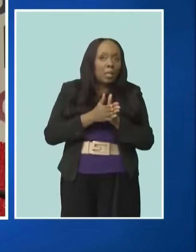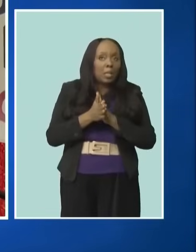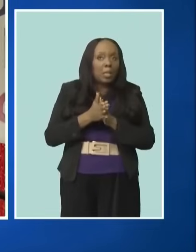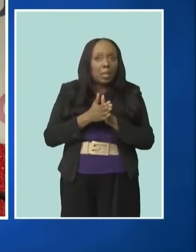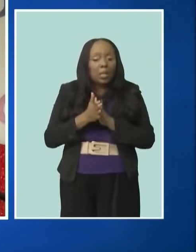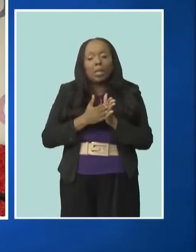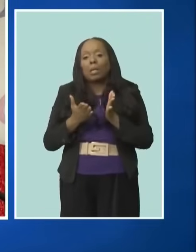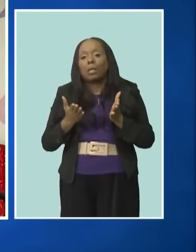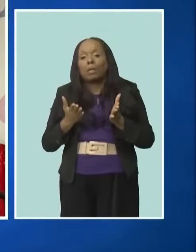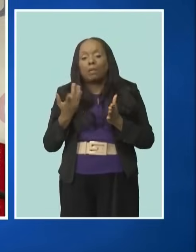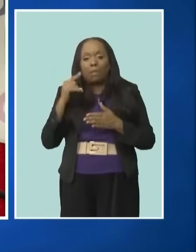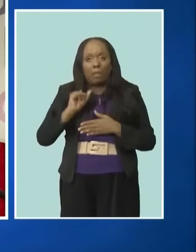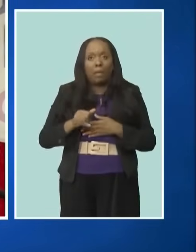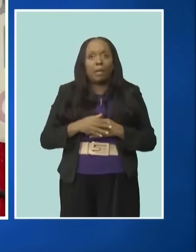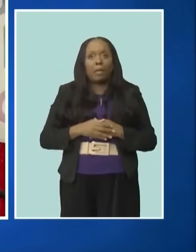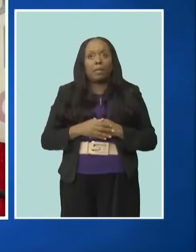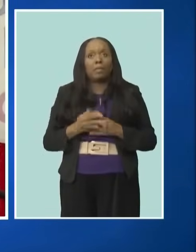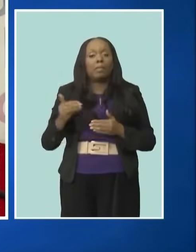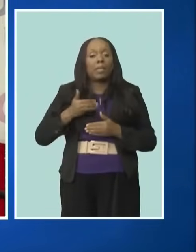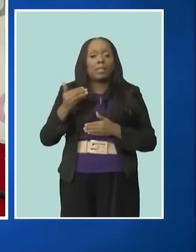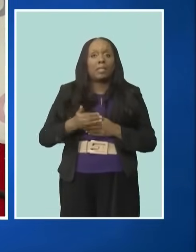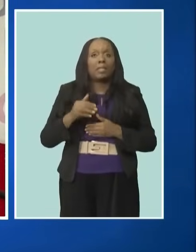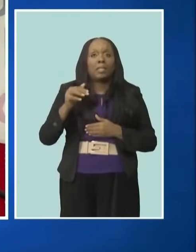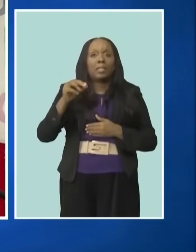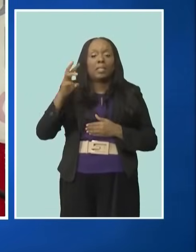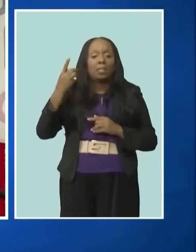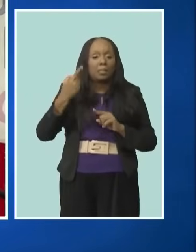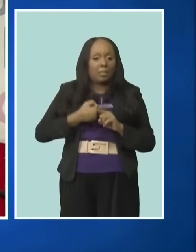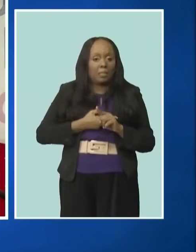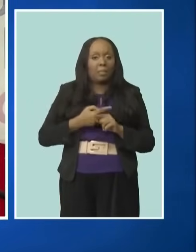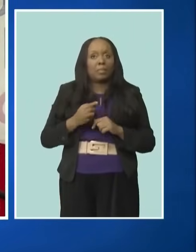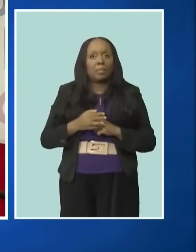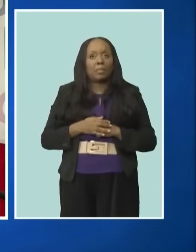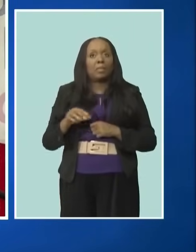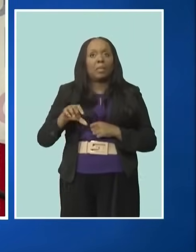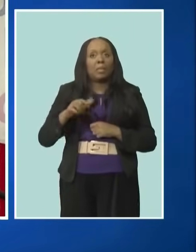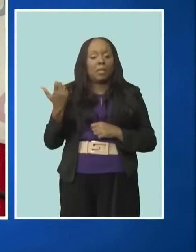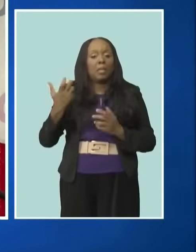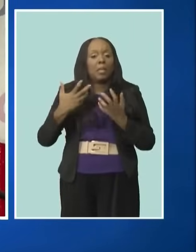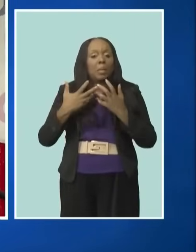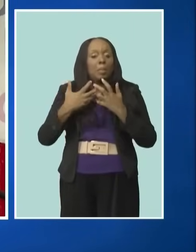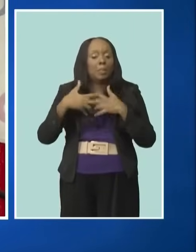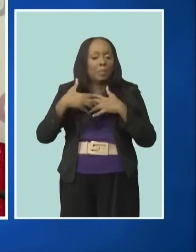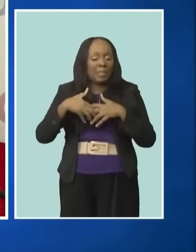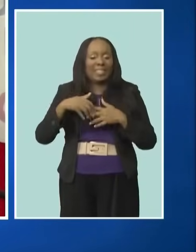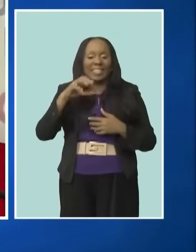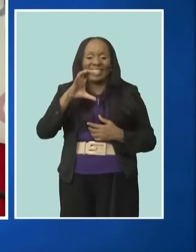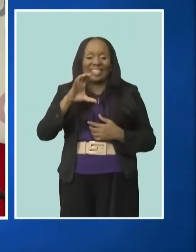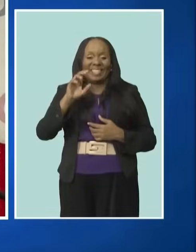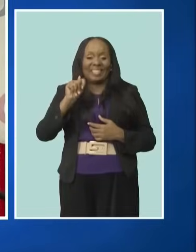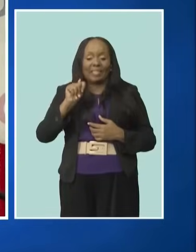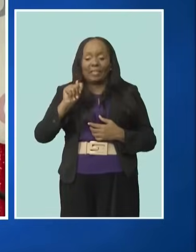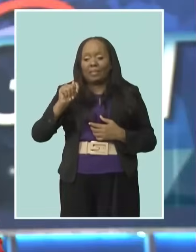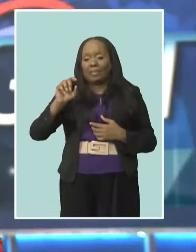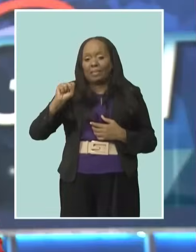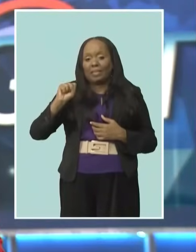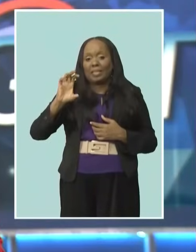that within 6 months or so, the PET CT scan machine will also be available at this